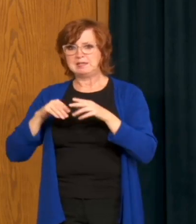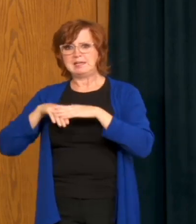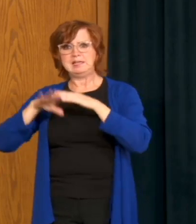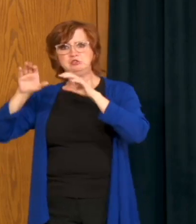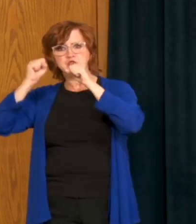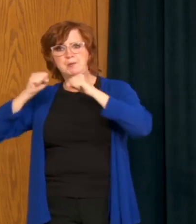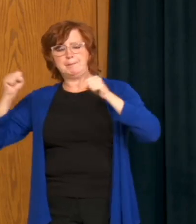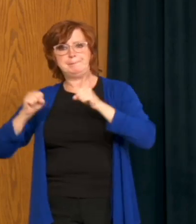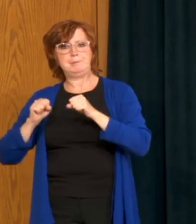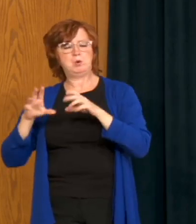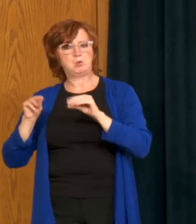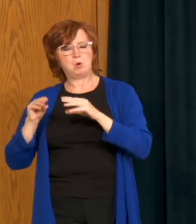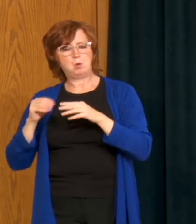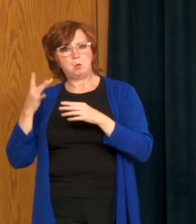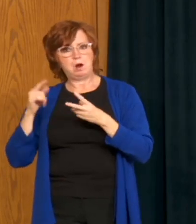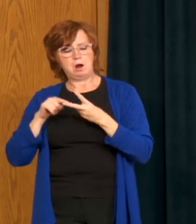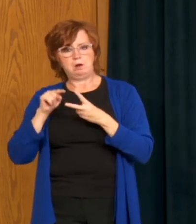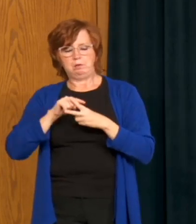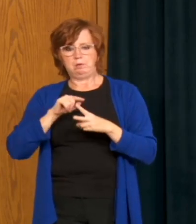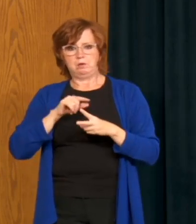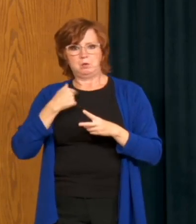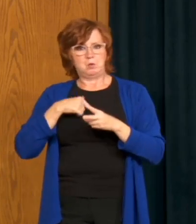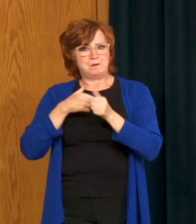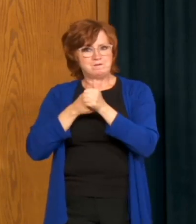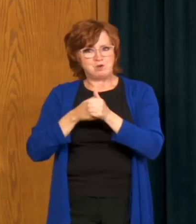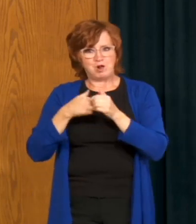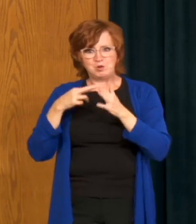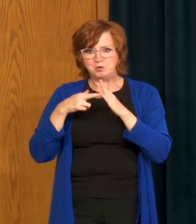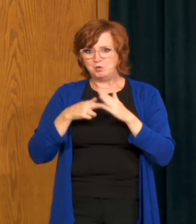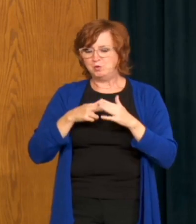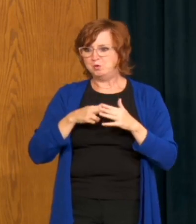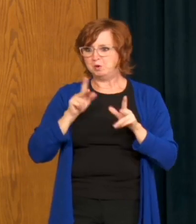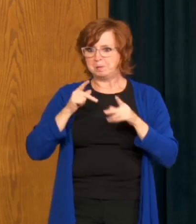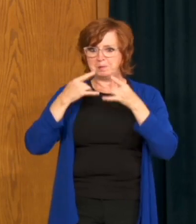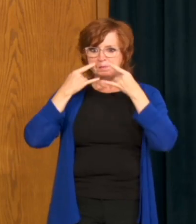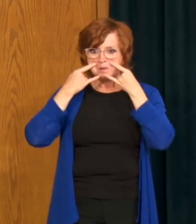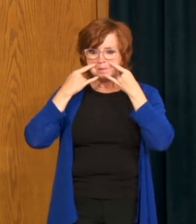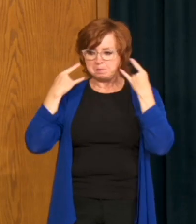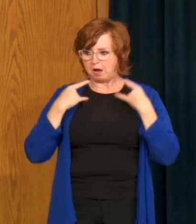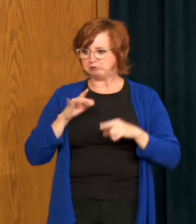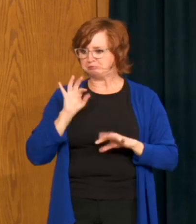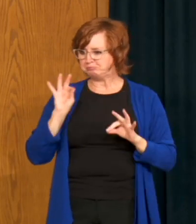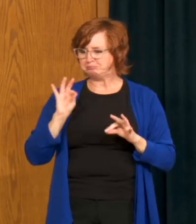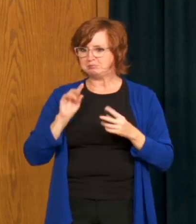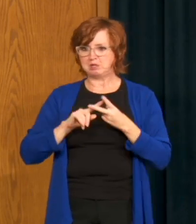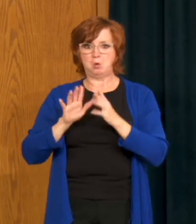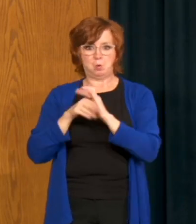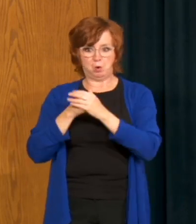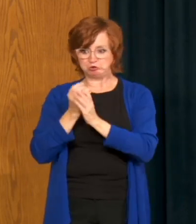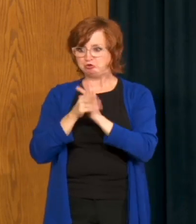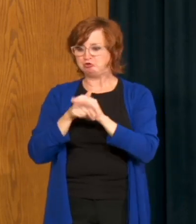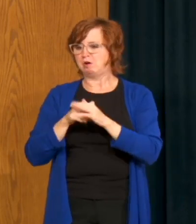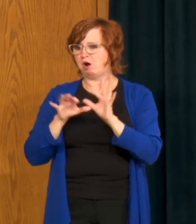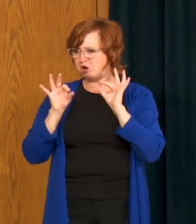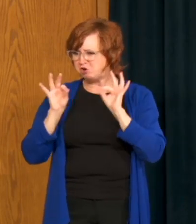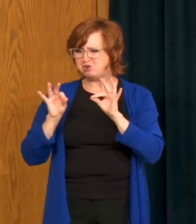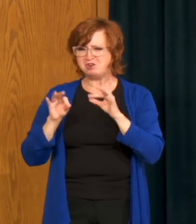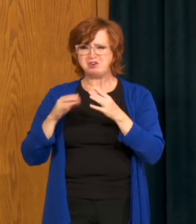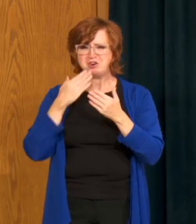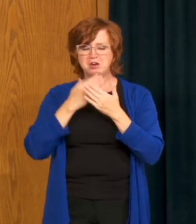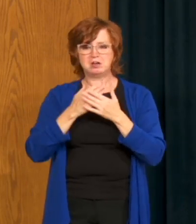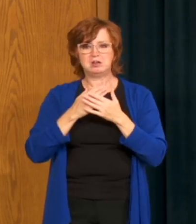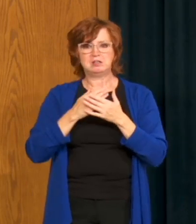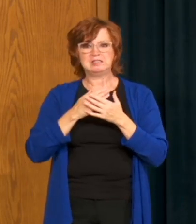also, it is concerning when you hear reports about, people weren't following the guidelines and that's this setting or that. I think that's something we just need